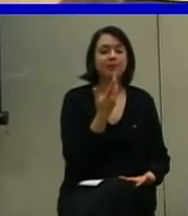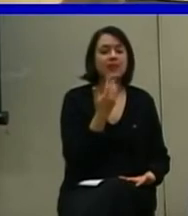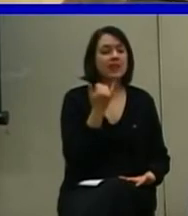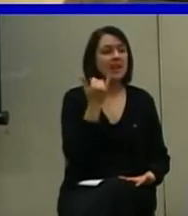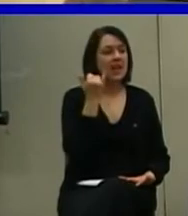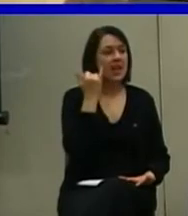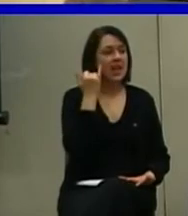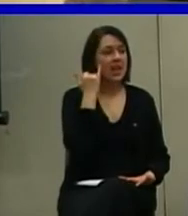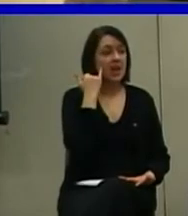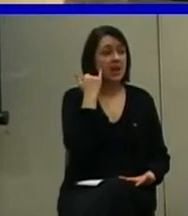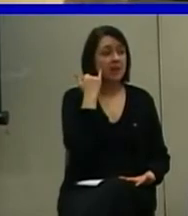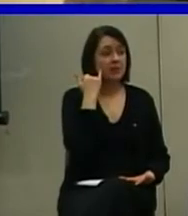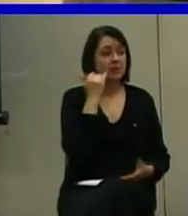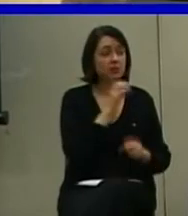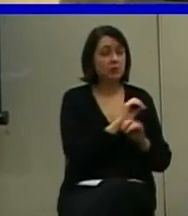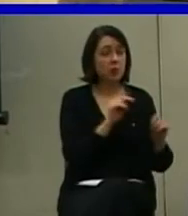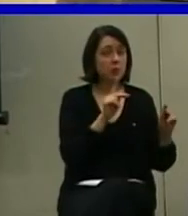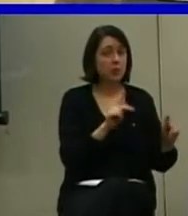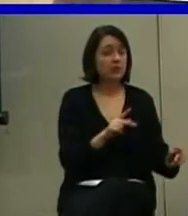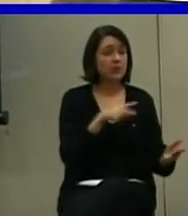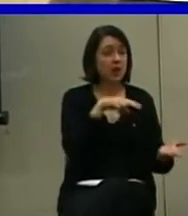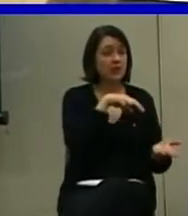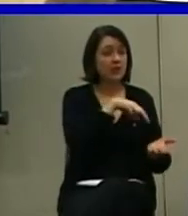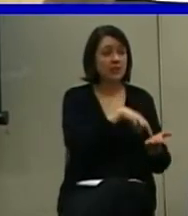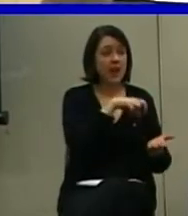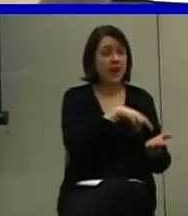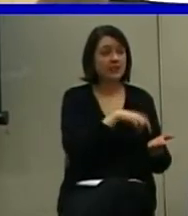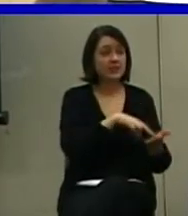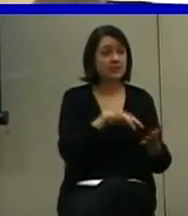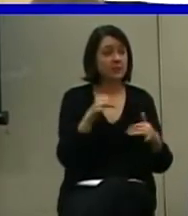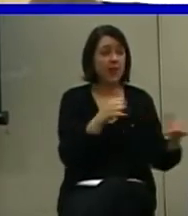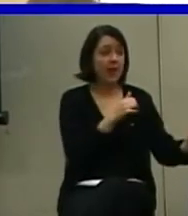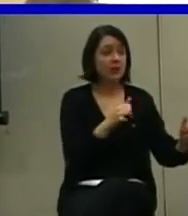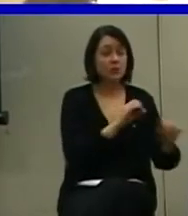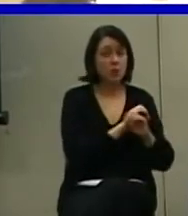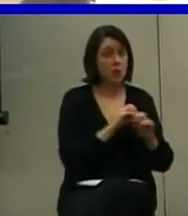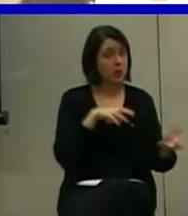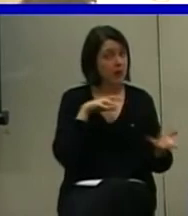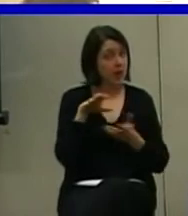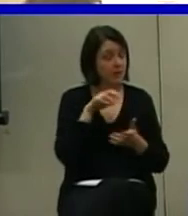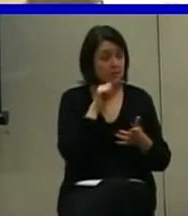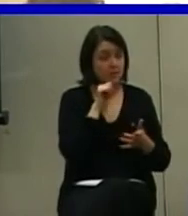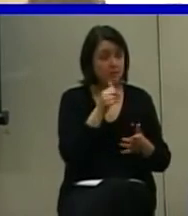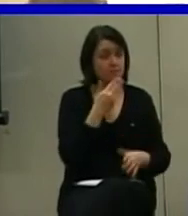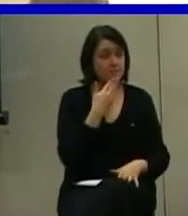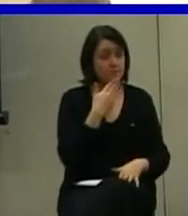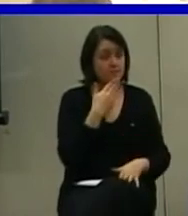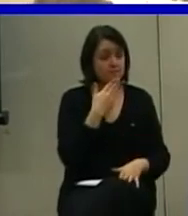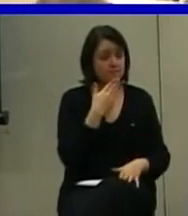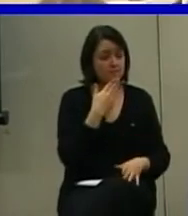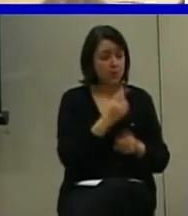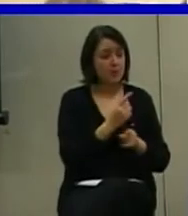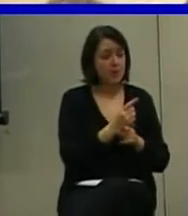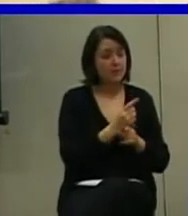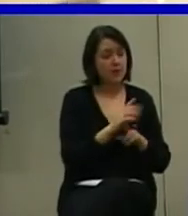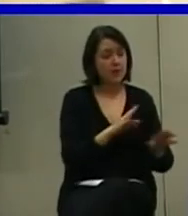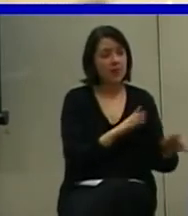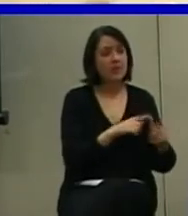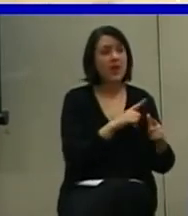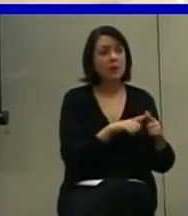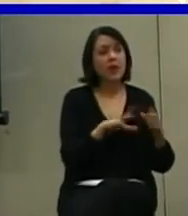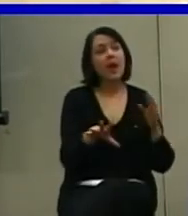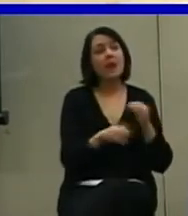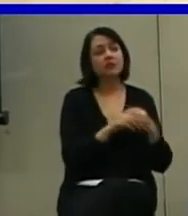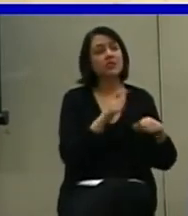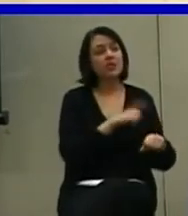we don't see anybody up on their desk goofing around and we don't hear anybody laughing at inappropriate behavior today, we all get some extra